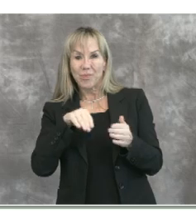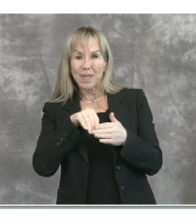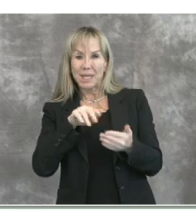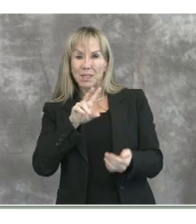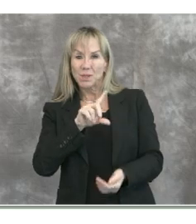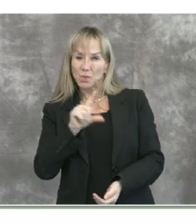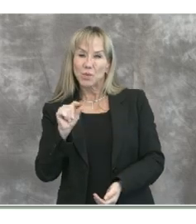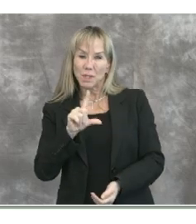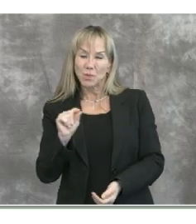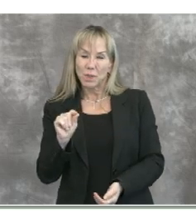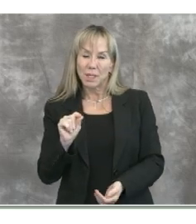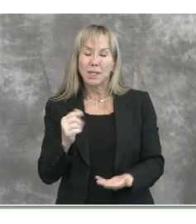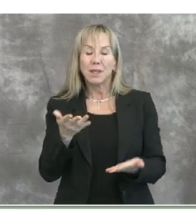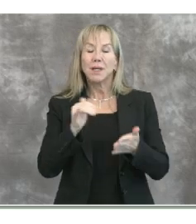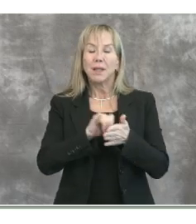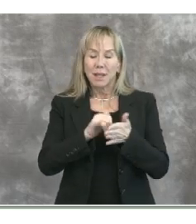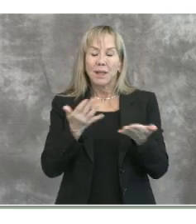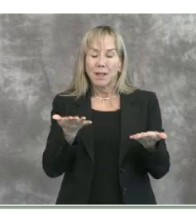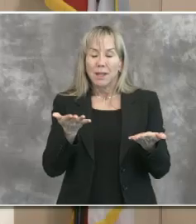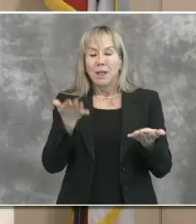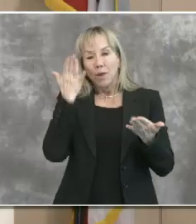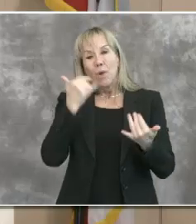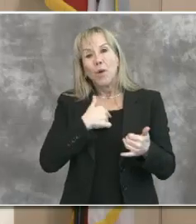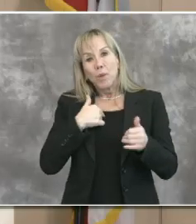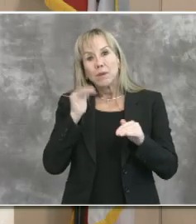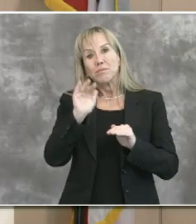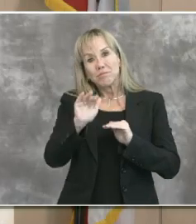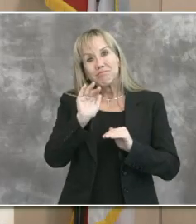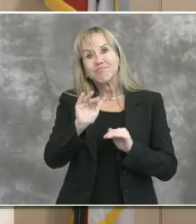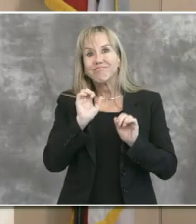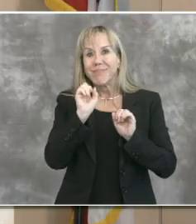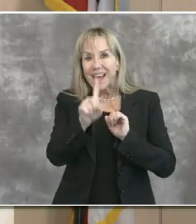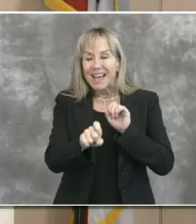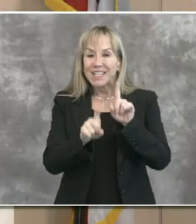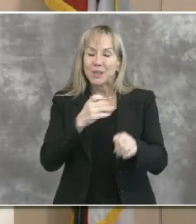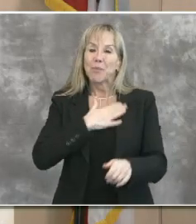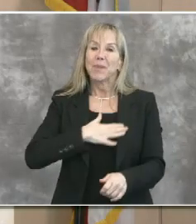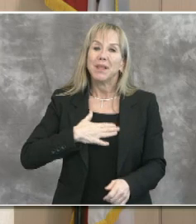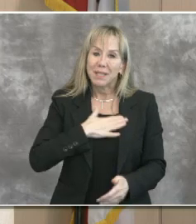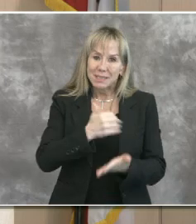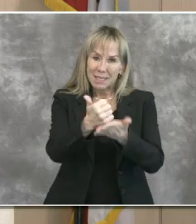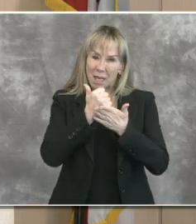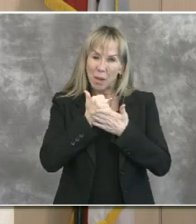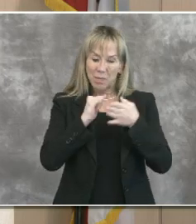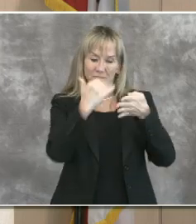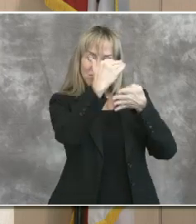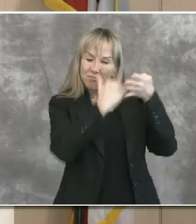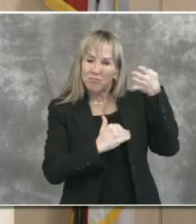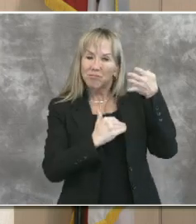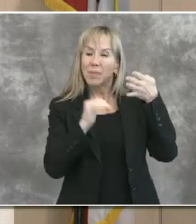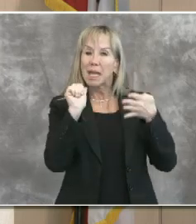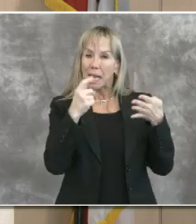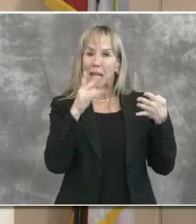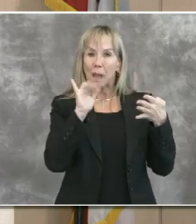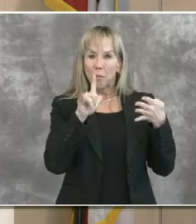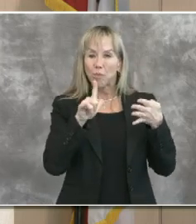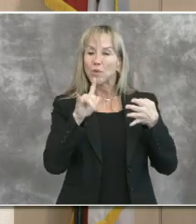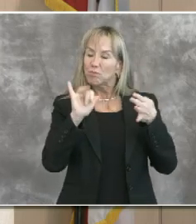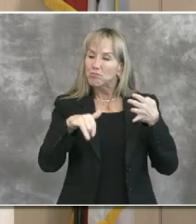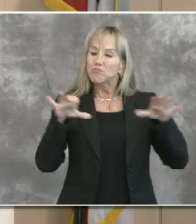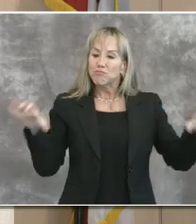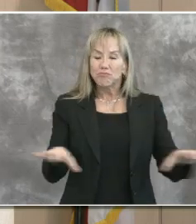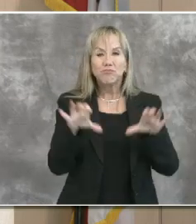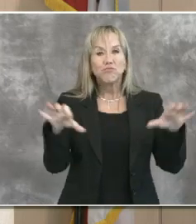we continue to ask you to please help us, join with us in the month of April, being a month of action, being a